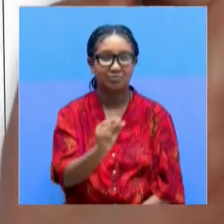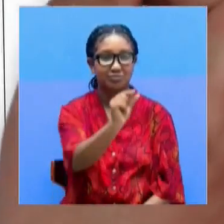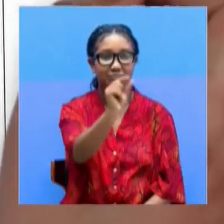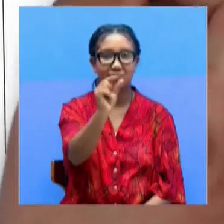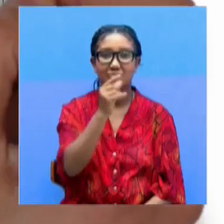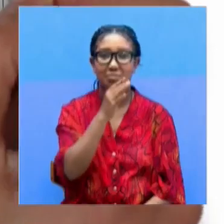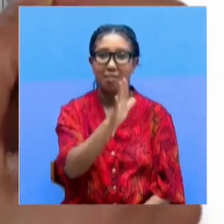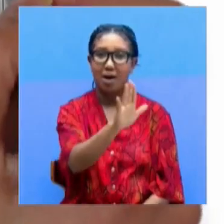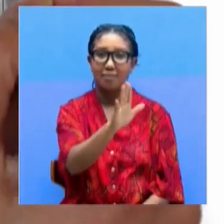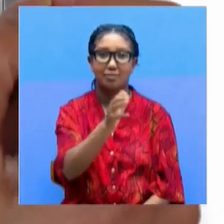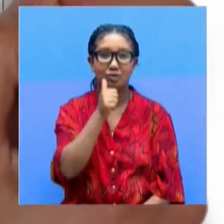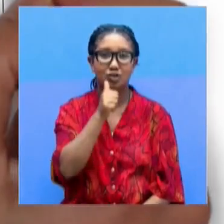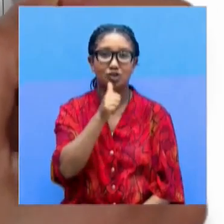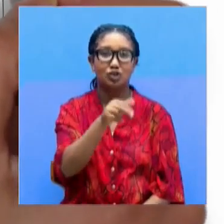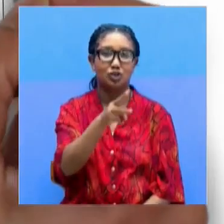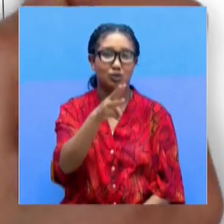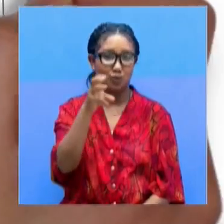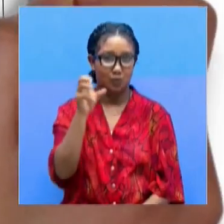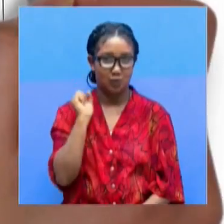She was